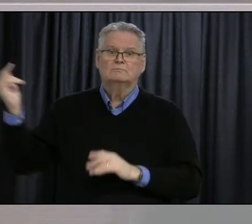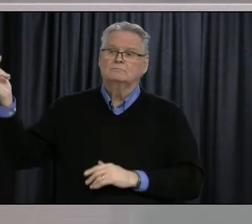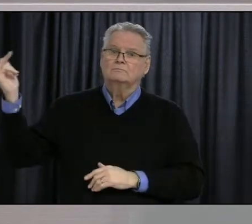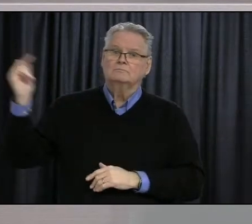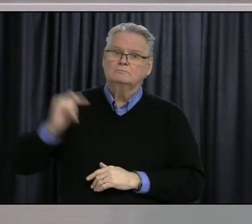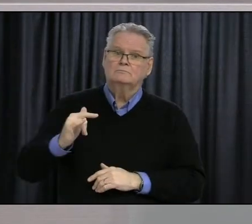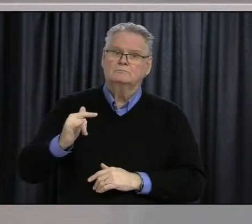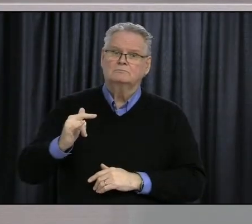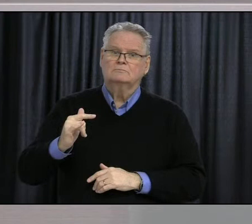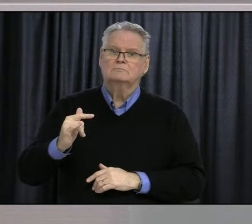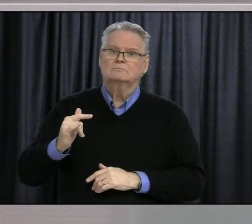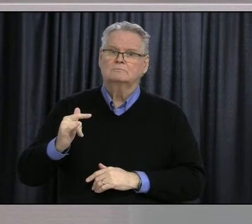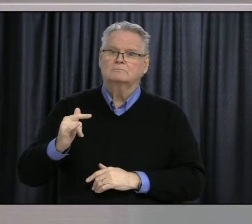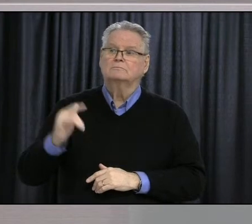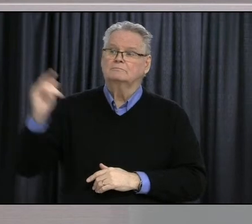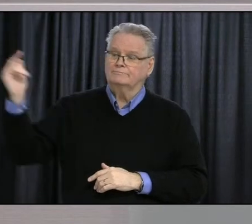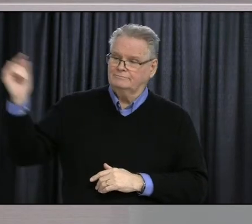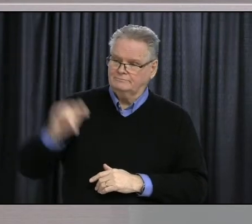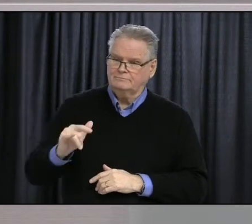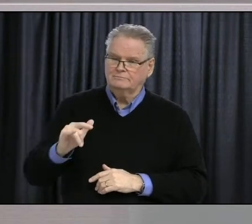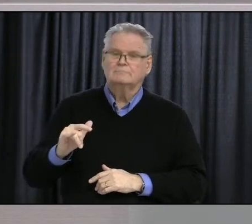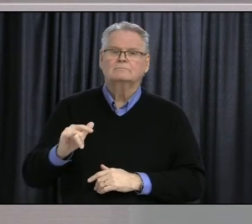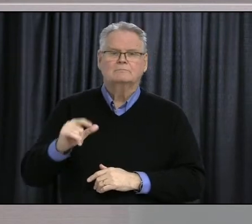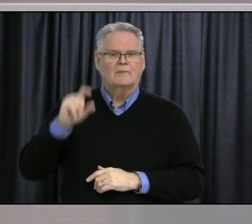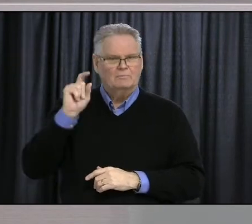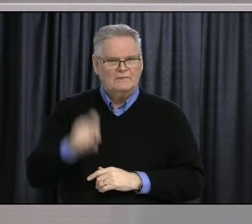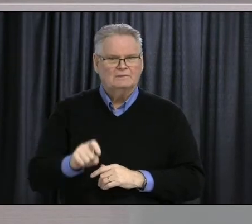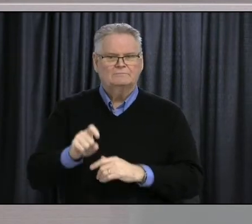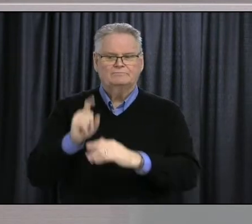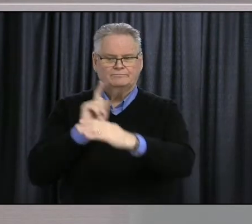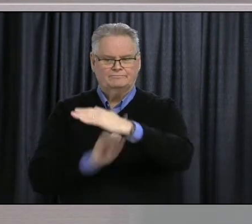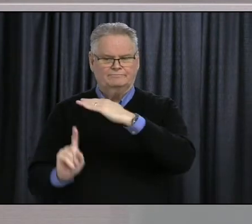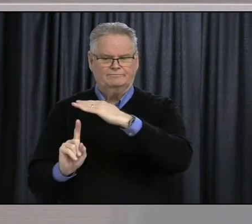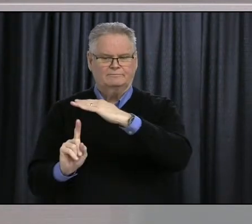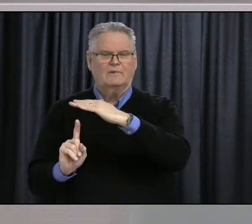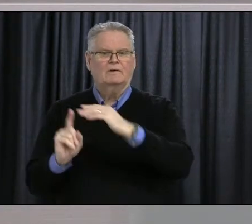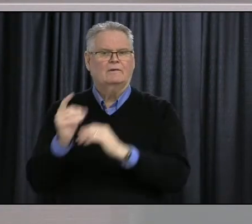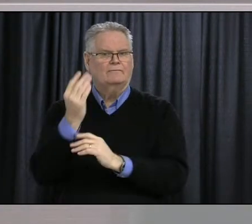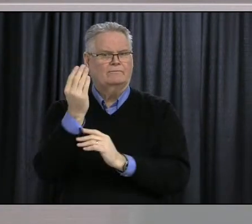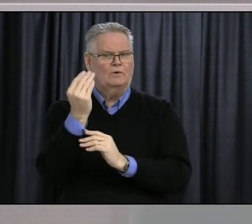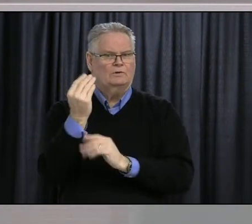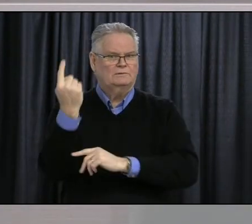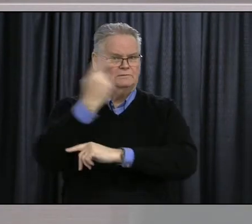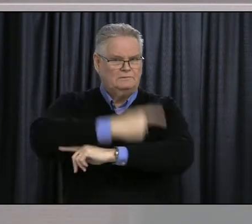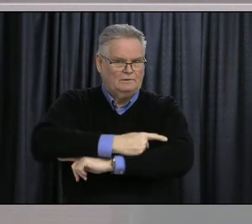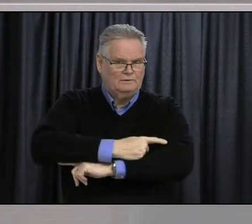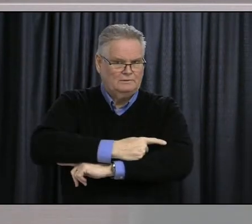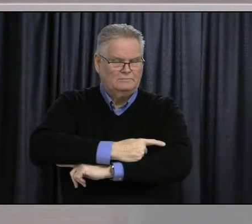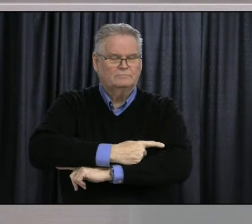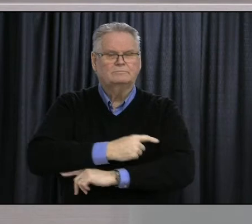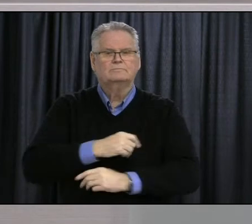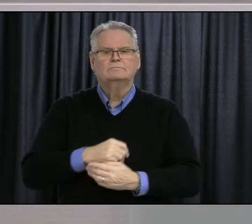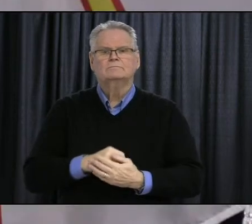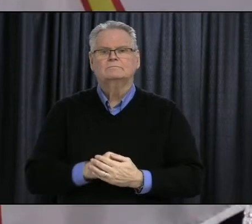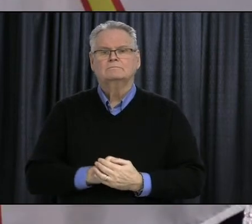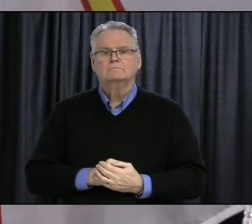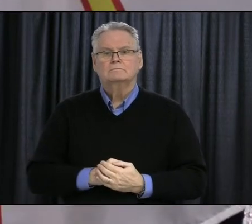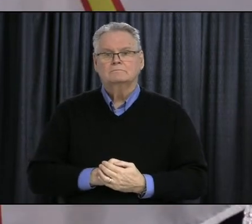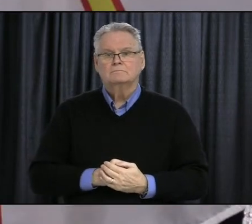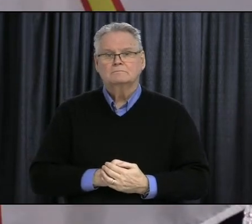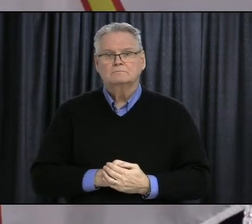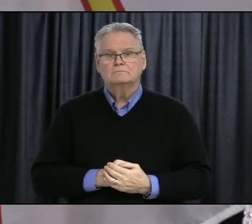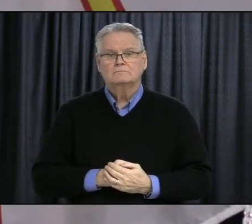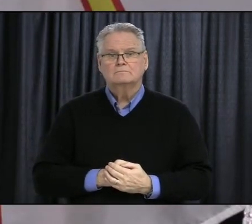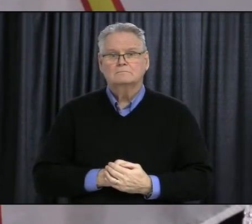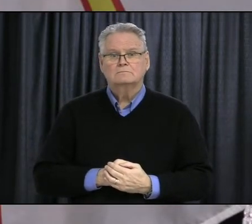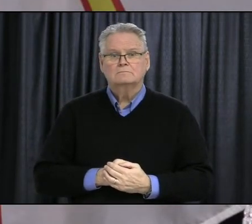isolate. Considering many of those workers are coming from some of the same places that our rotational workers are we considering similar measures? So